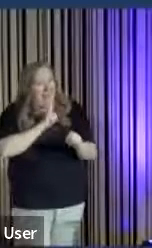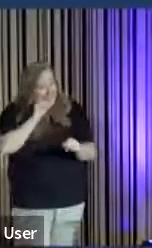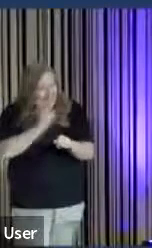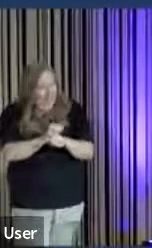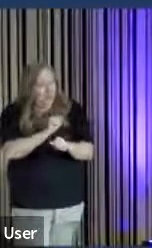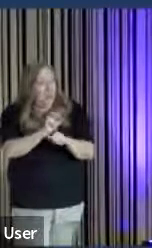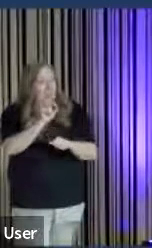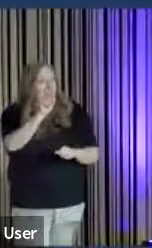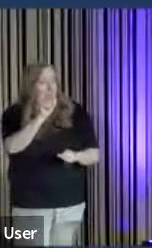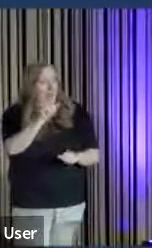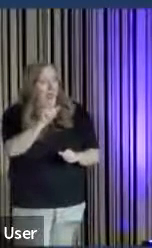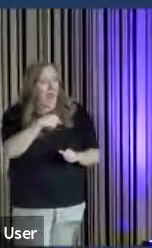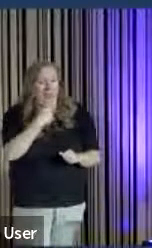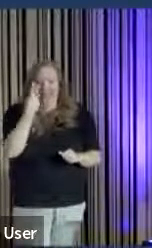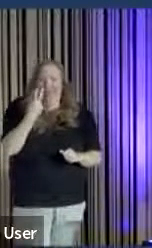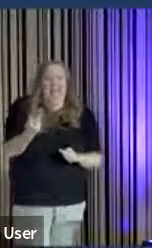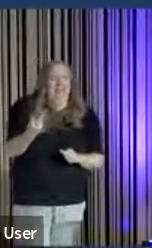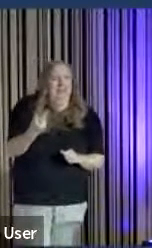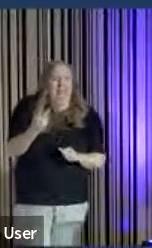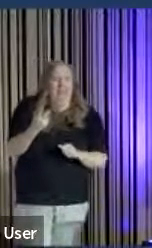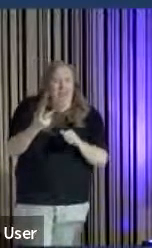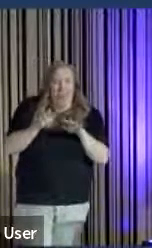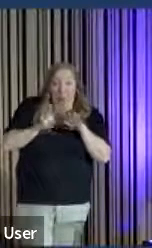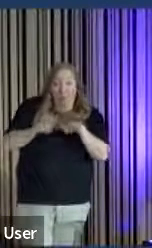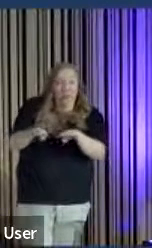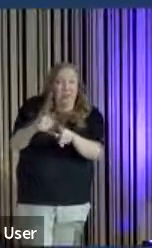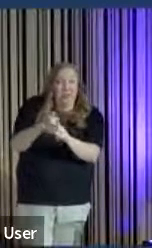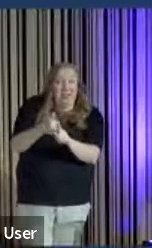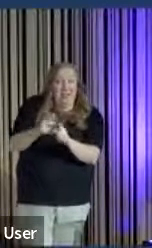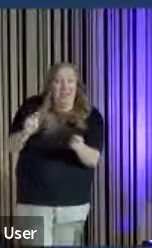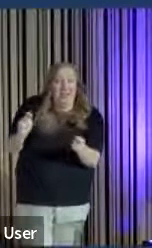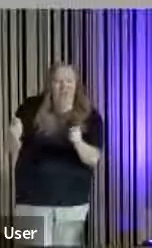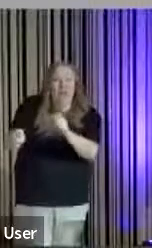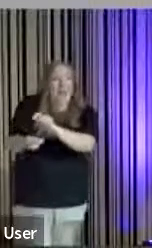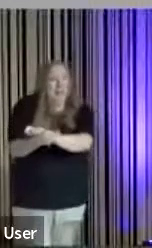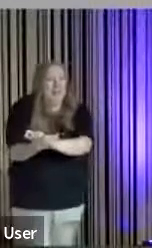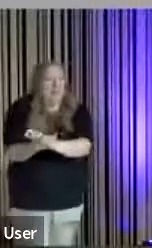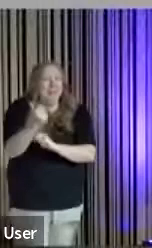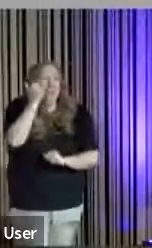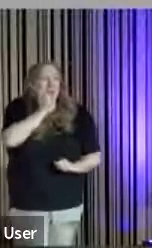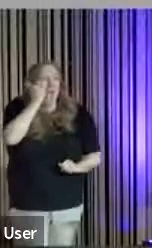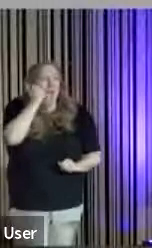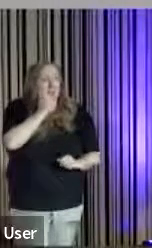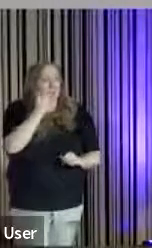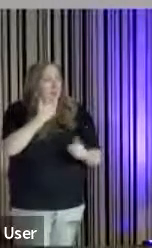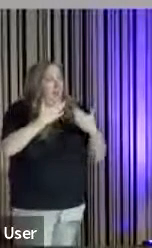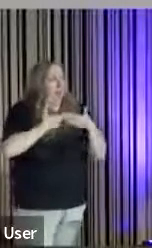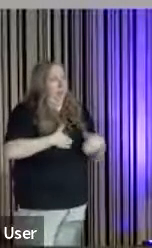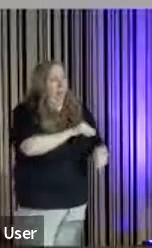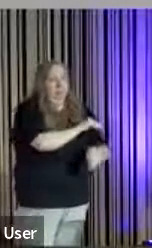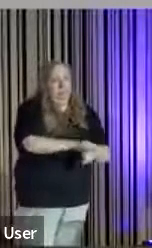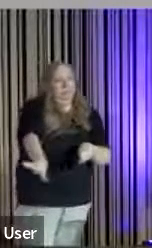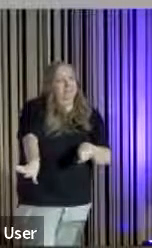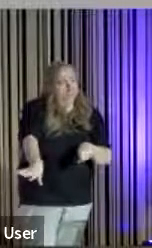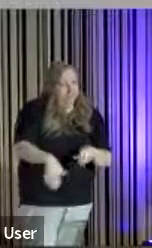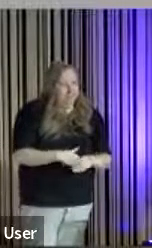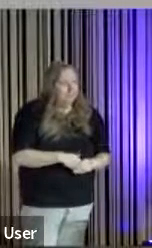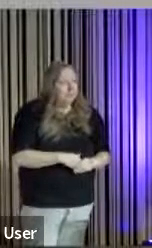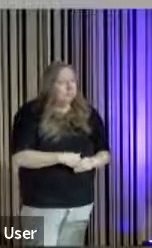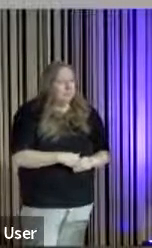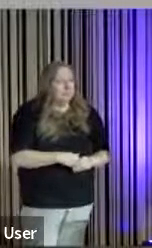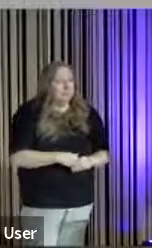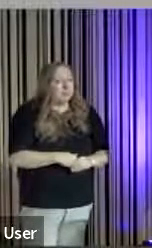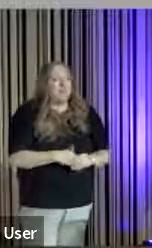data, we can see how the ocean is changing, really in front of our eyes. So, with this global